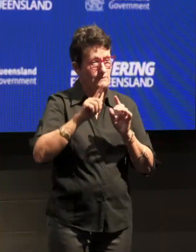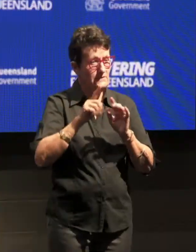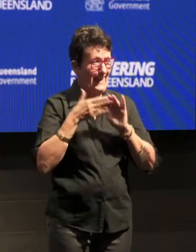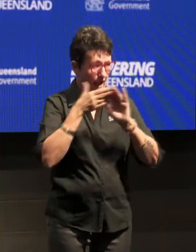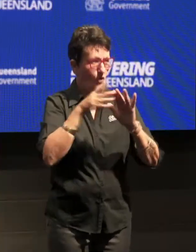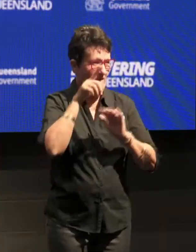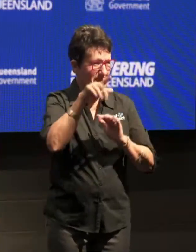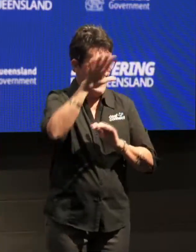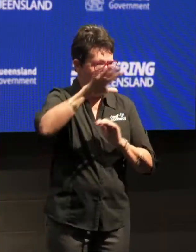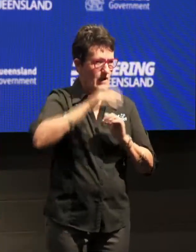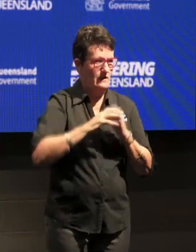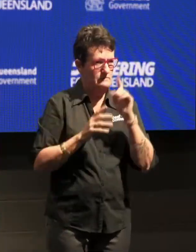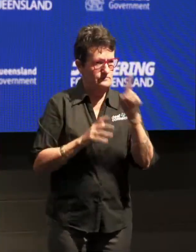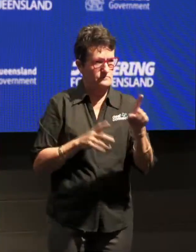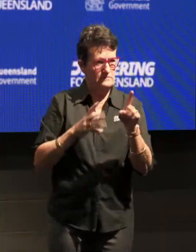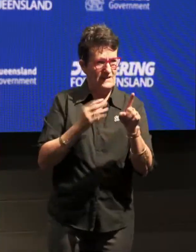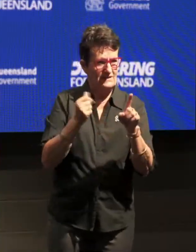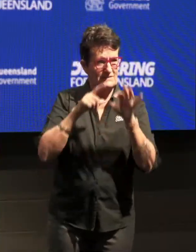spades.